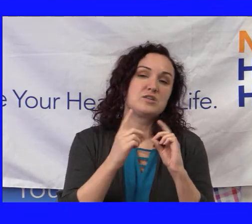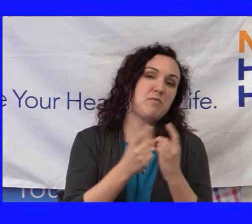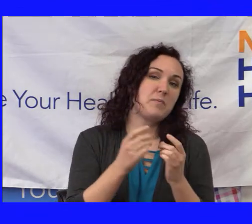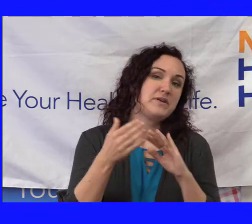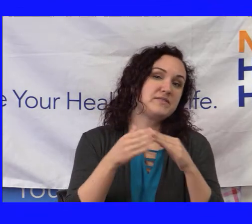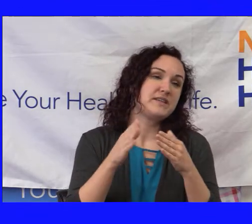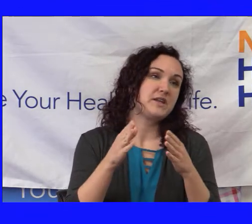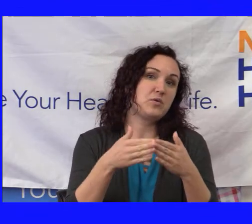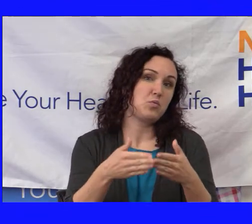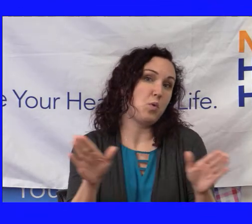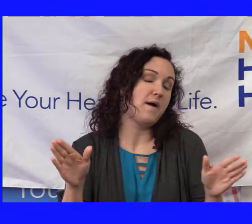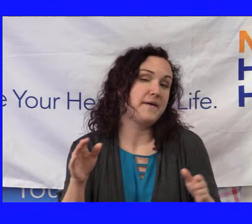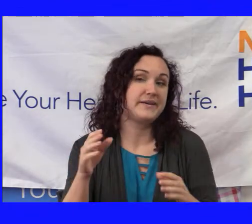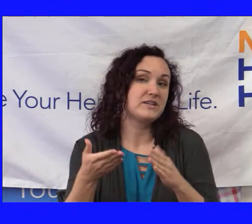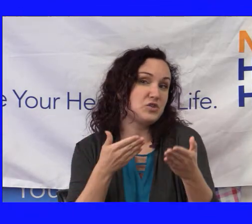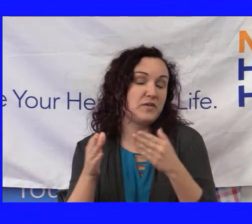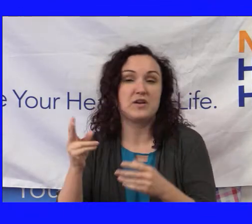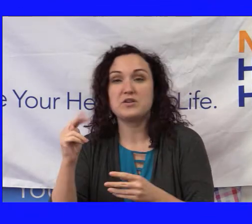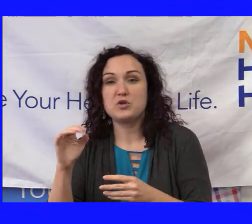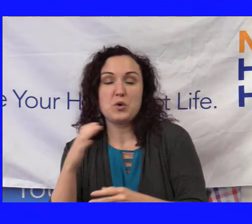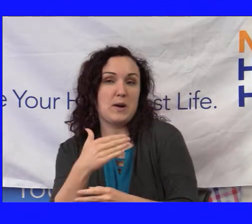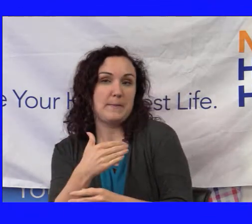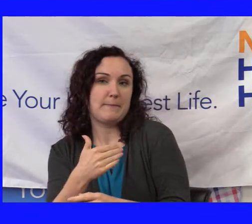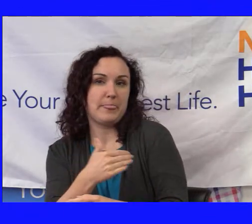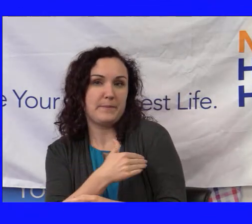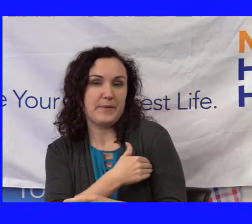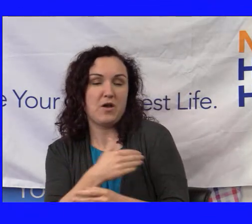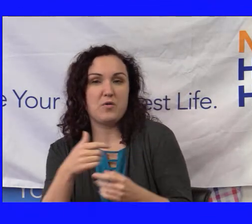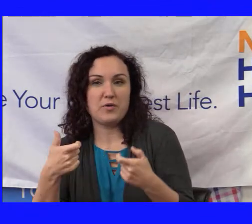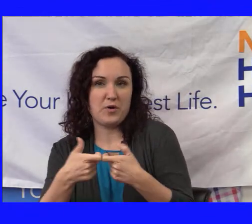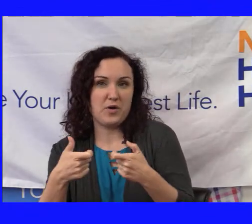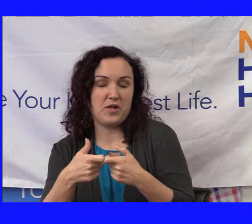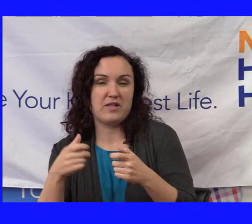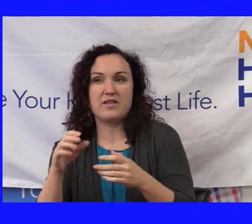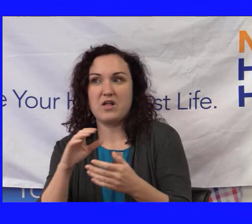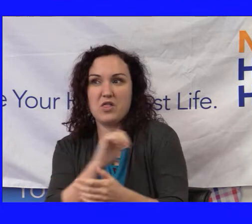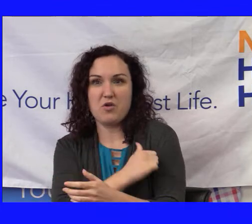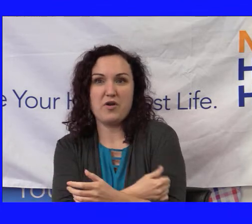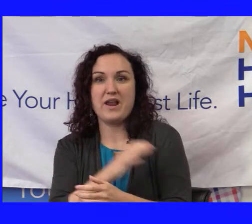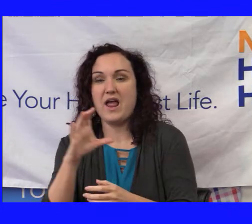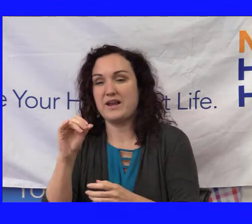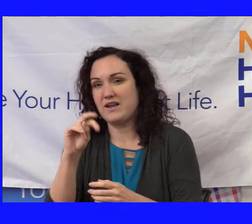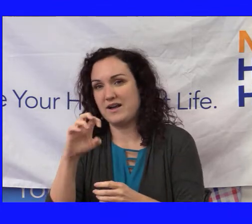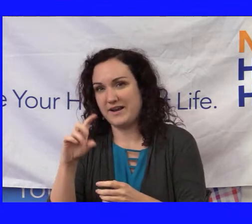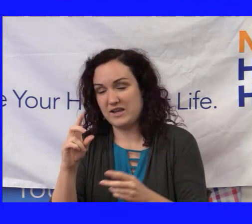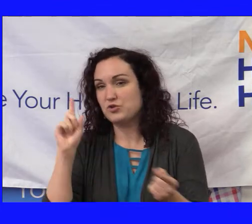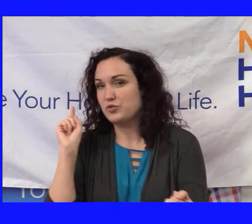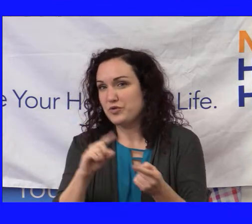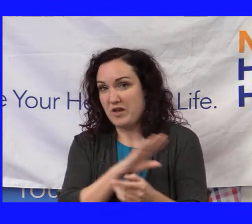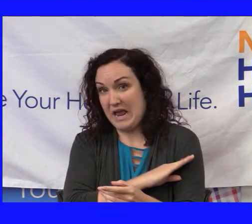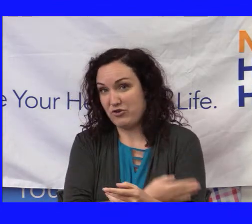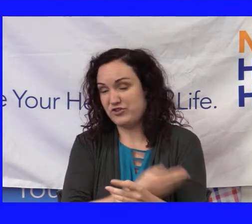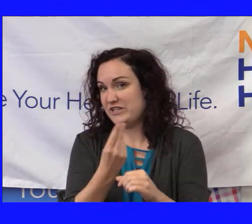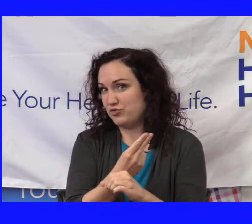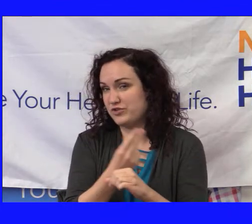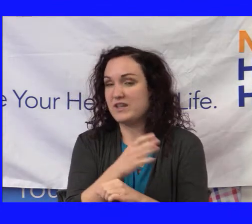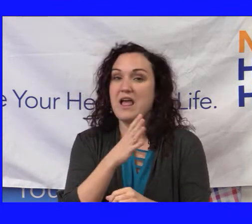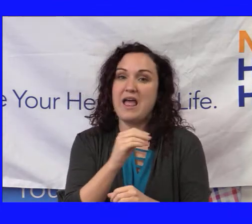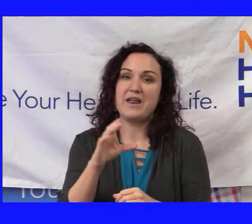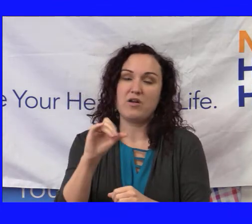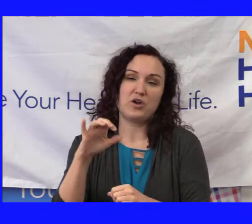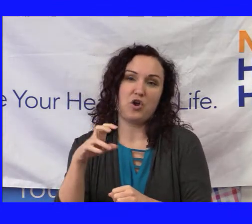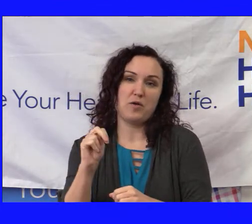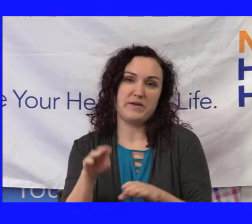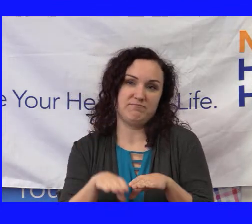Citywide Services, New York Power Authority, and Con Ed to combat climate change by reducing our energy usage and our carbon